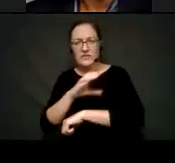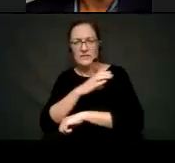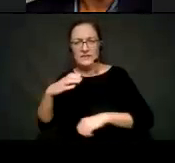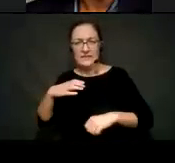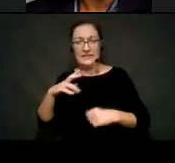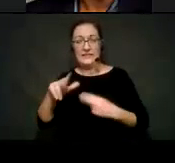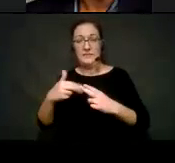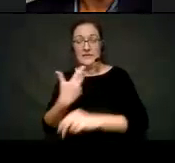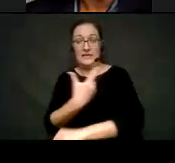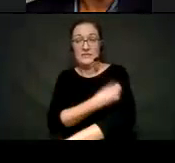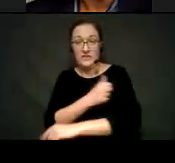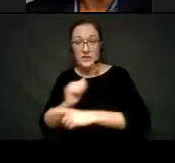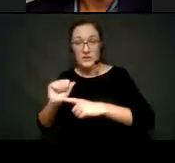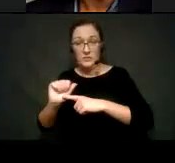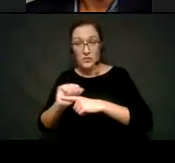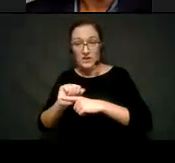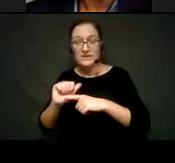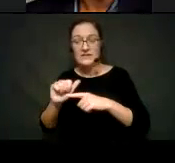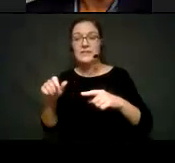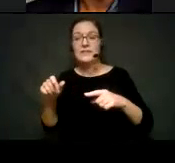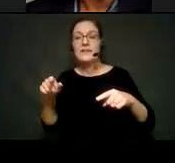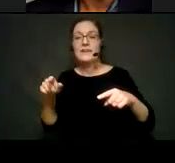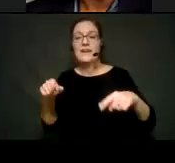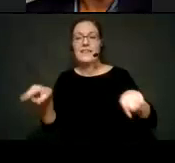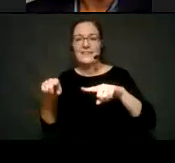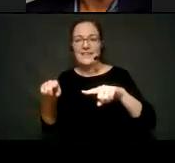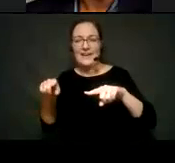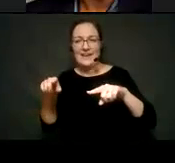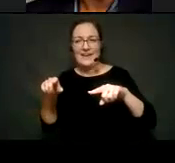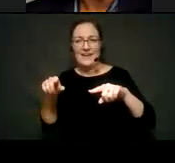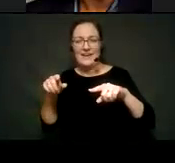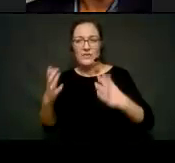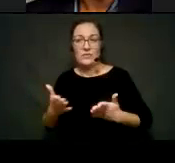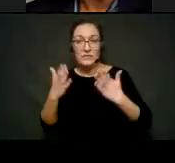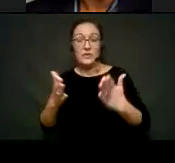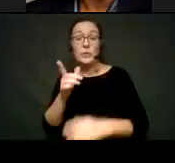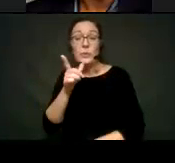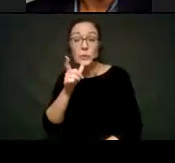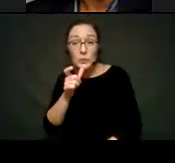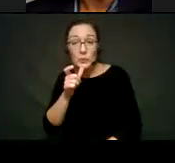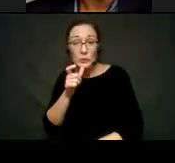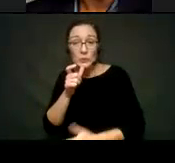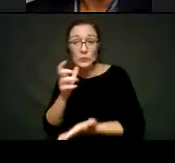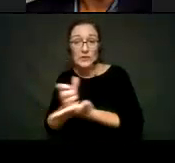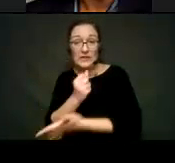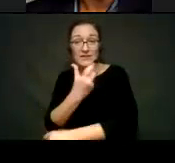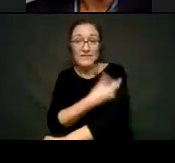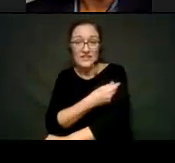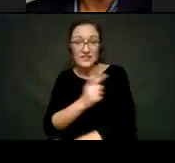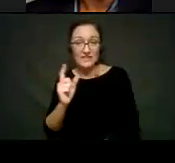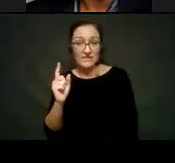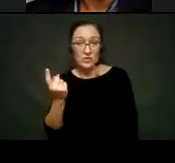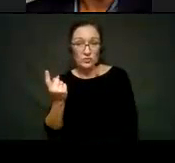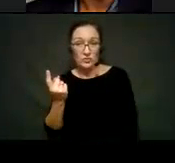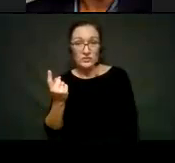practices determines who should recommends who should get that vaccine. So we really rely on